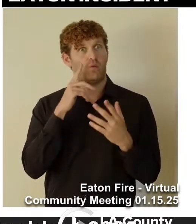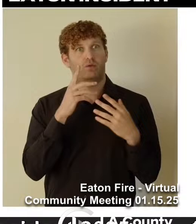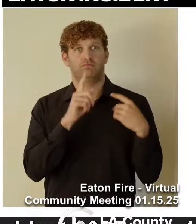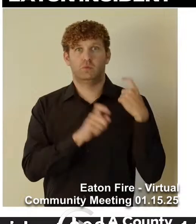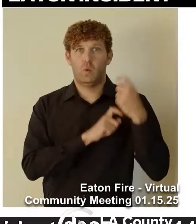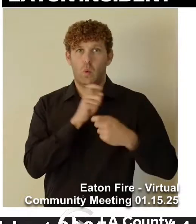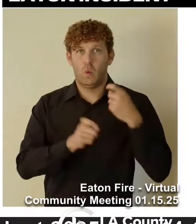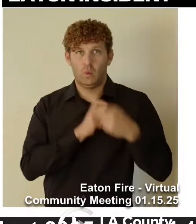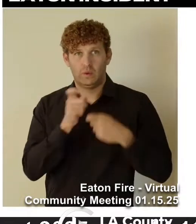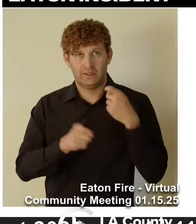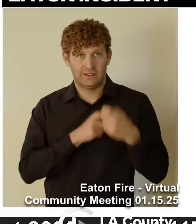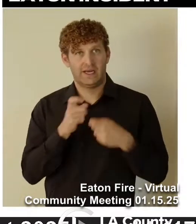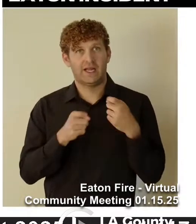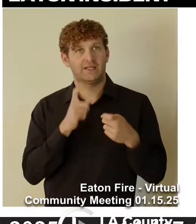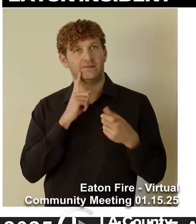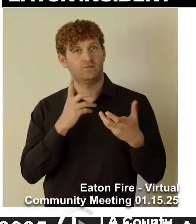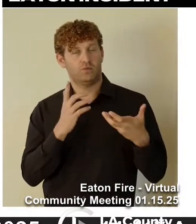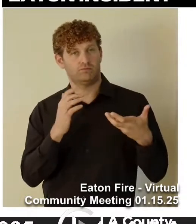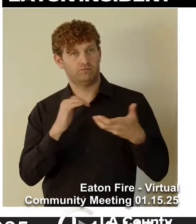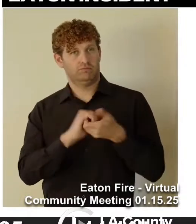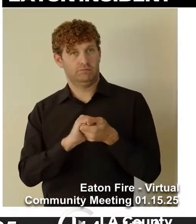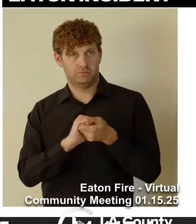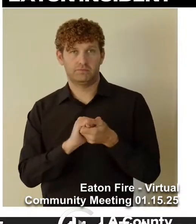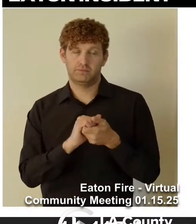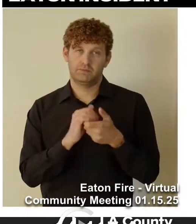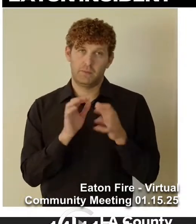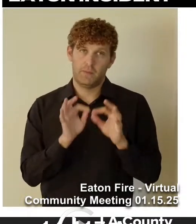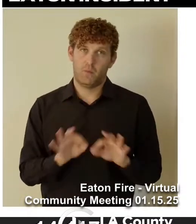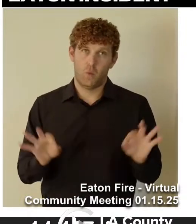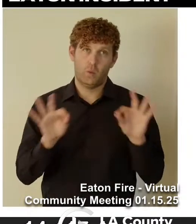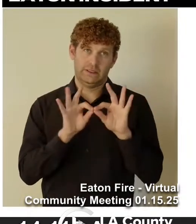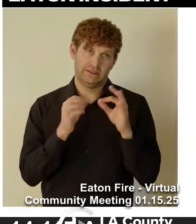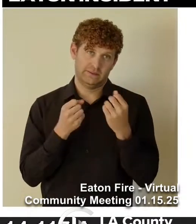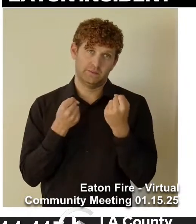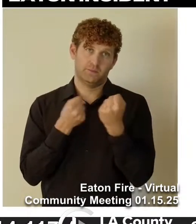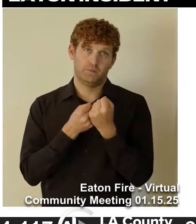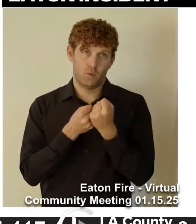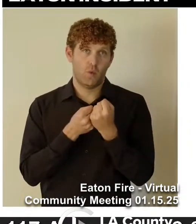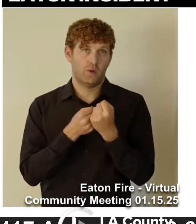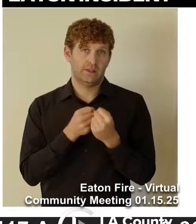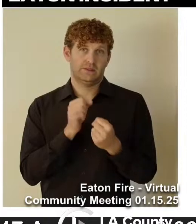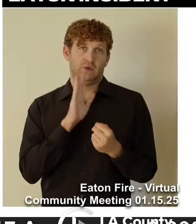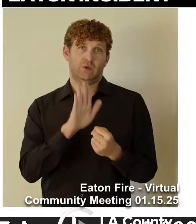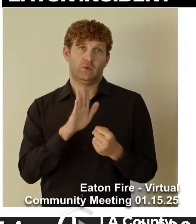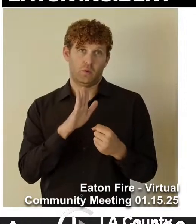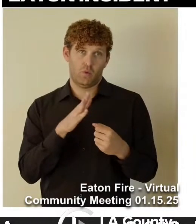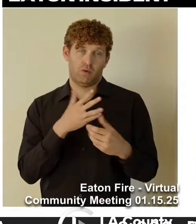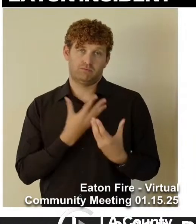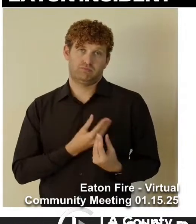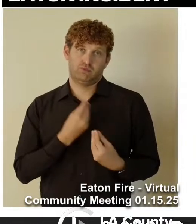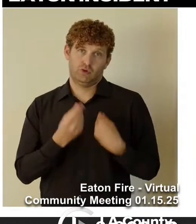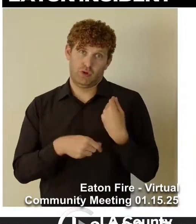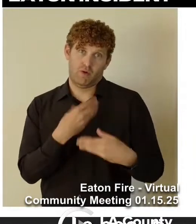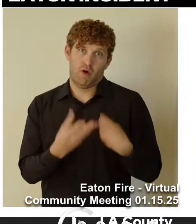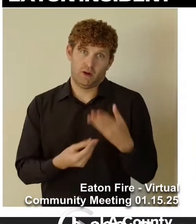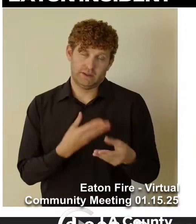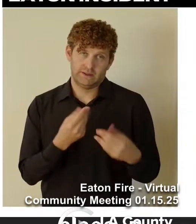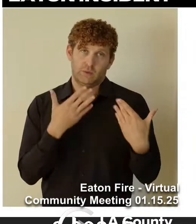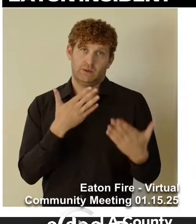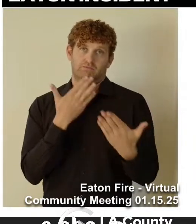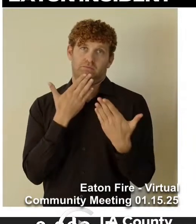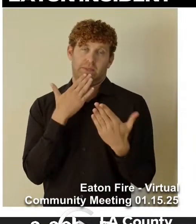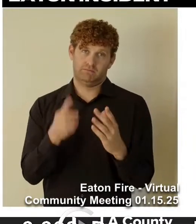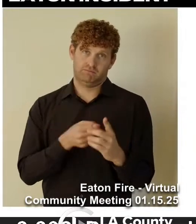who are supporting the important work on the ground in our communities. Your generosity is making an impact. We continue